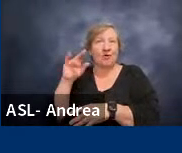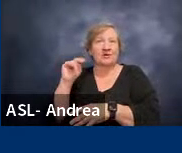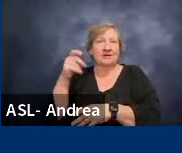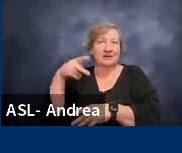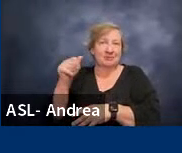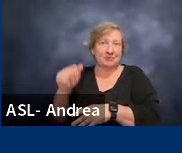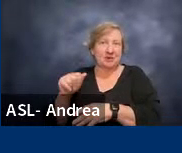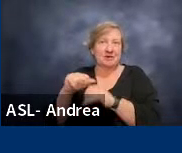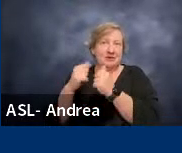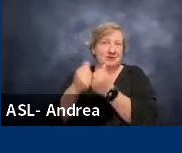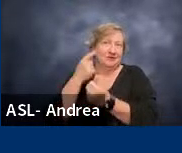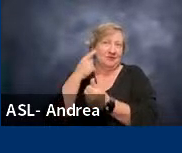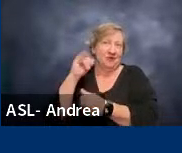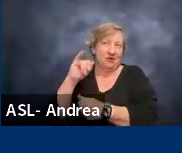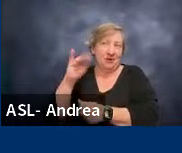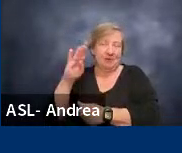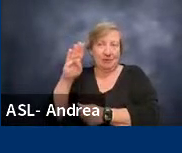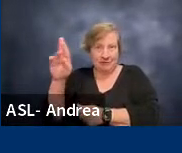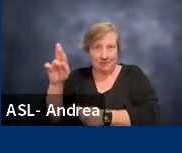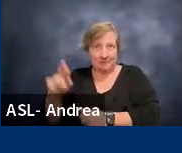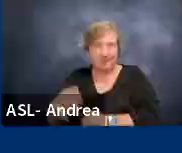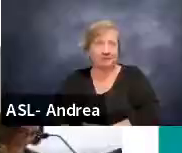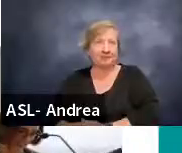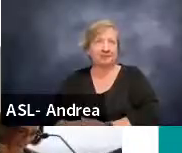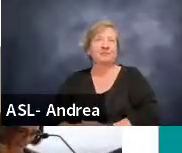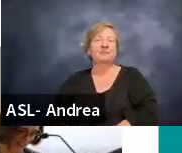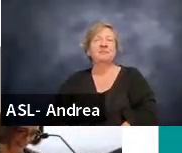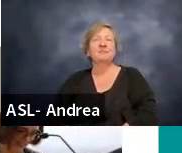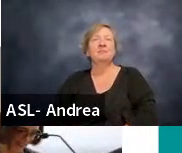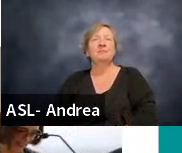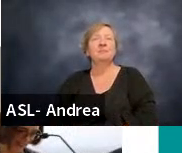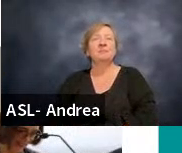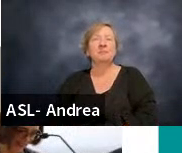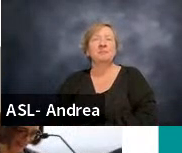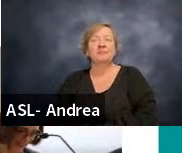Program. Next slide, please.